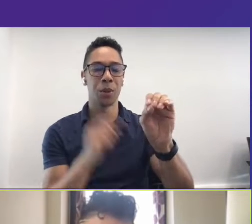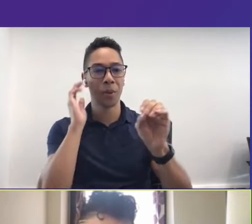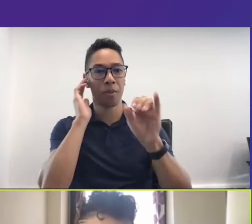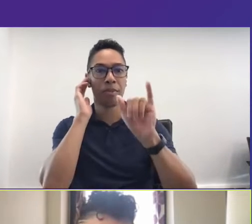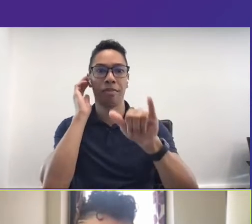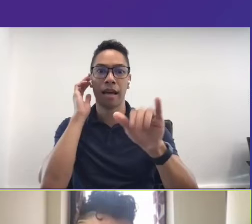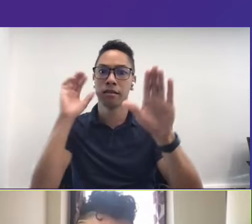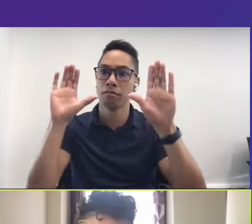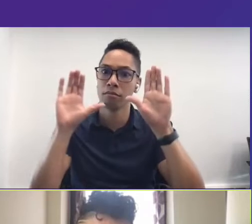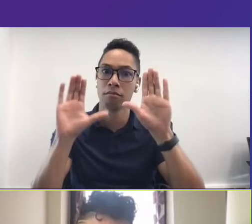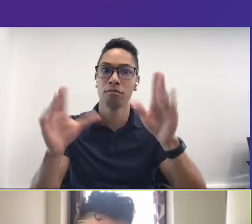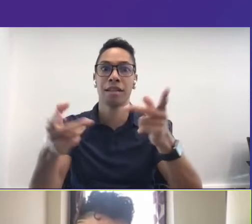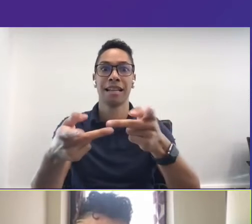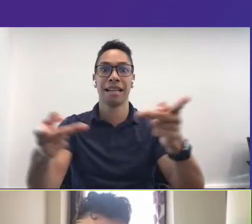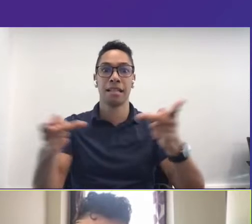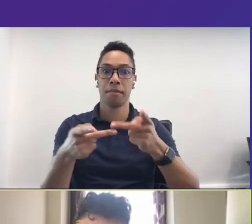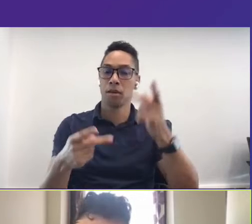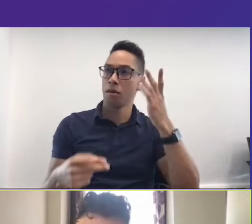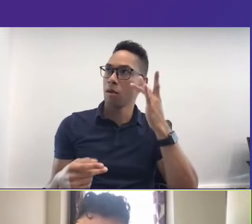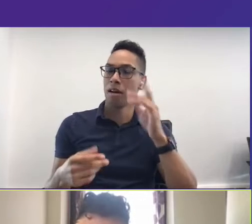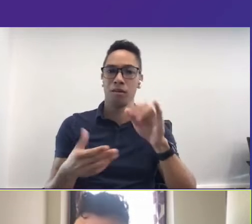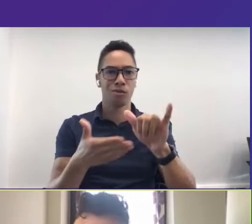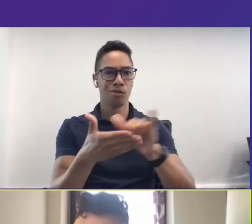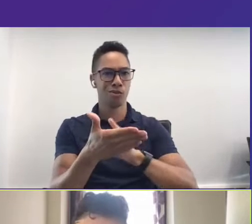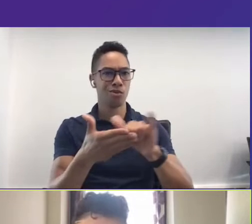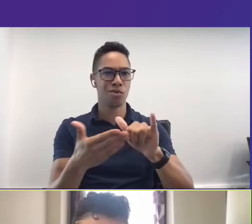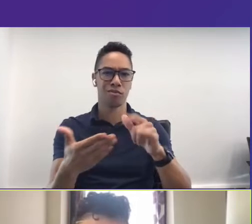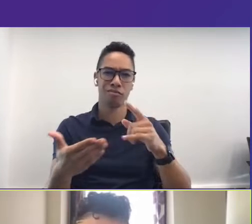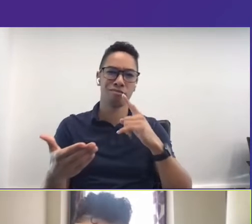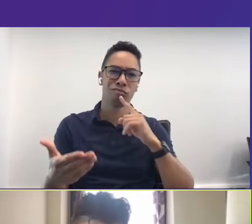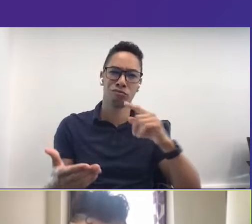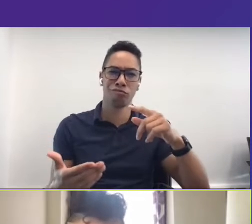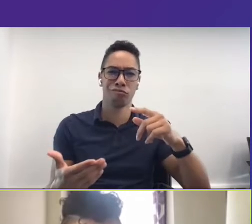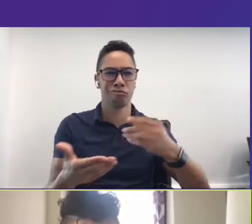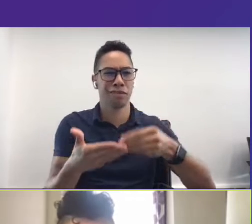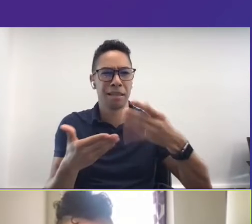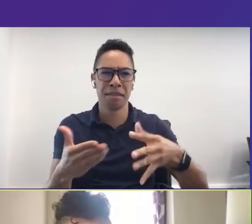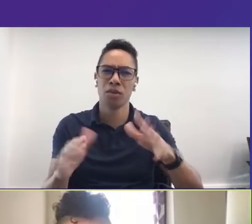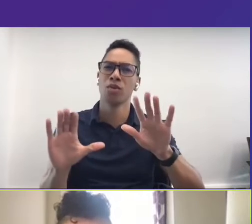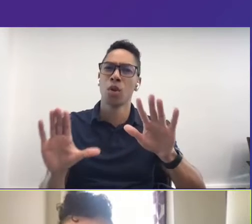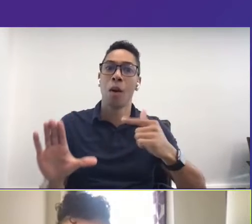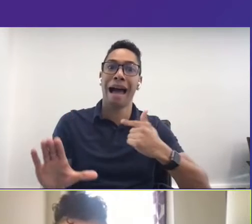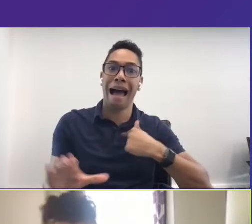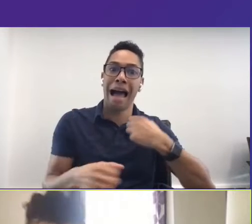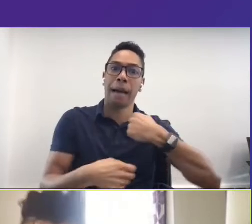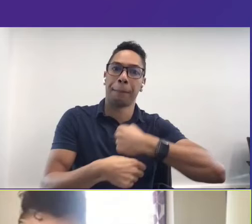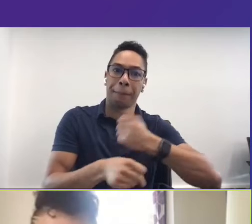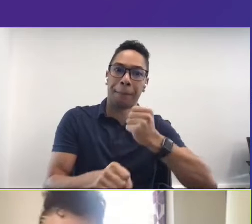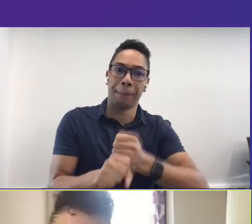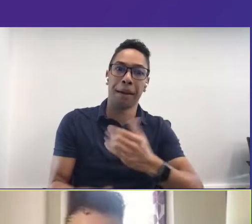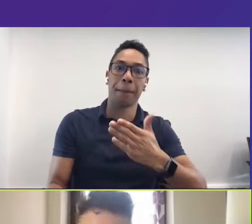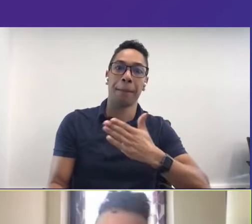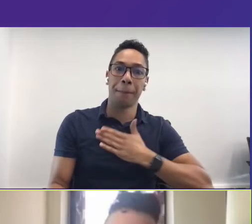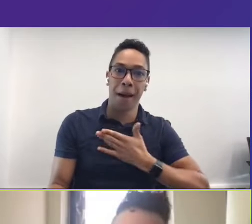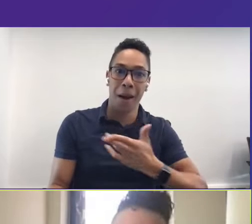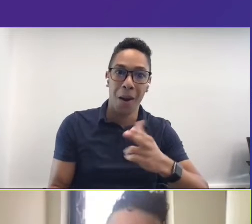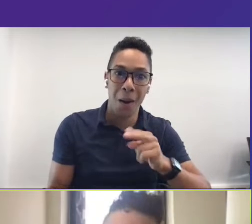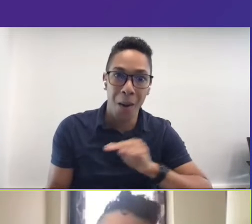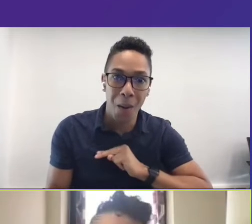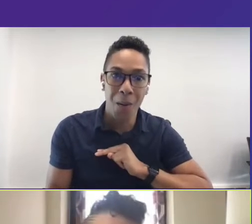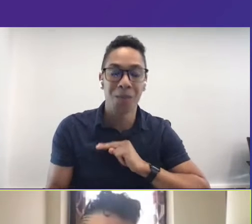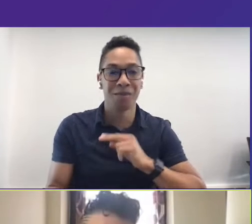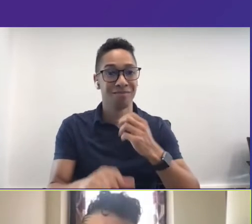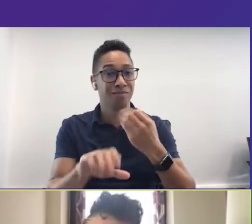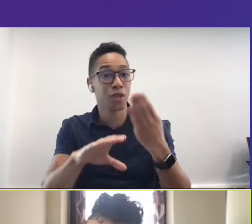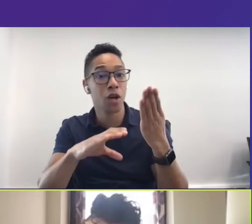spaces at a premium in New York City. And so I literally built my own, learned how to do some basic carpentry